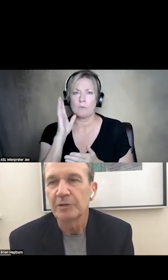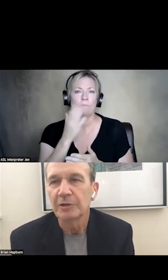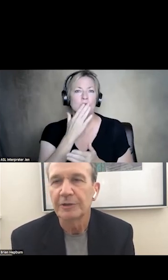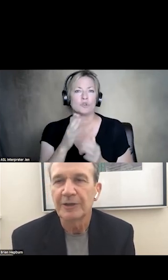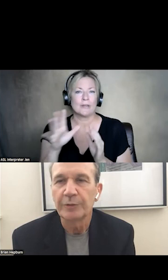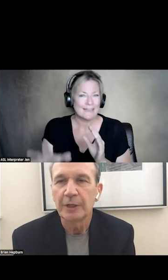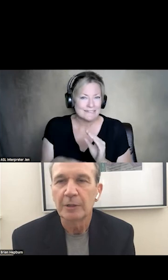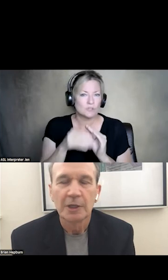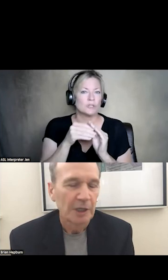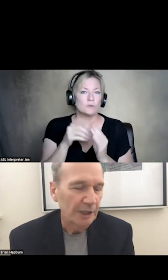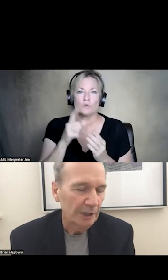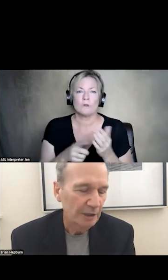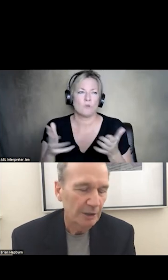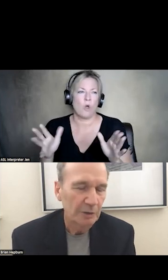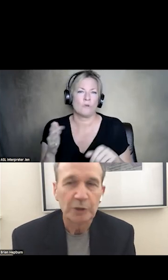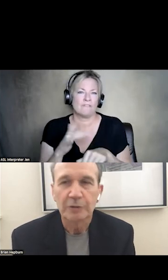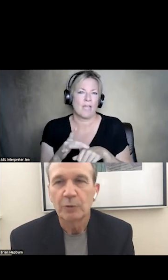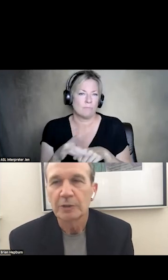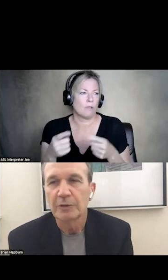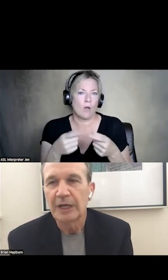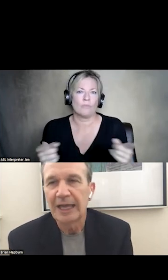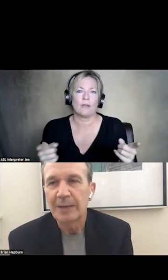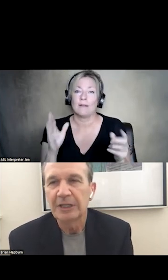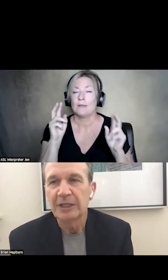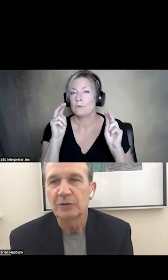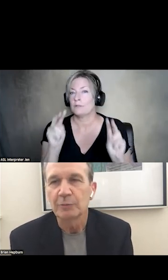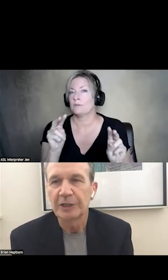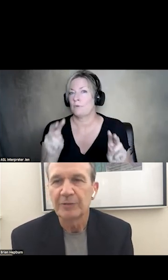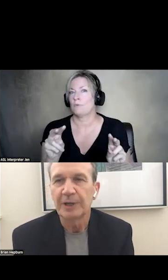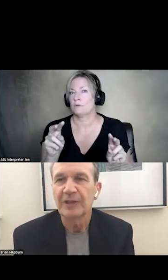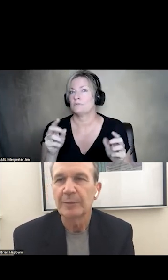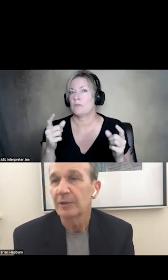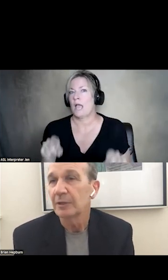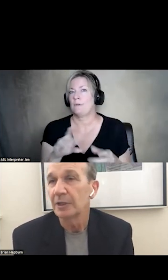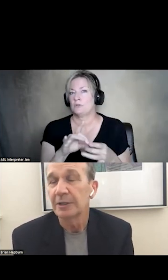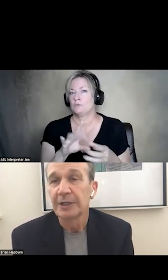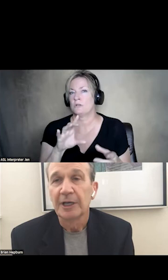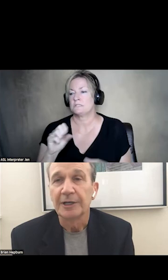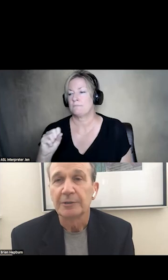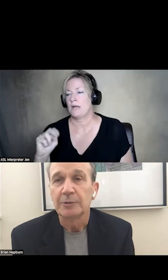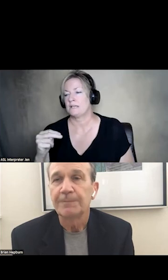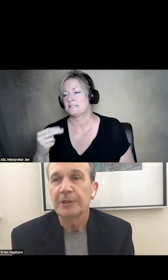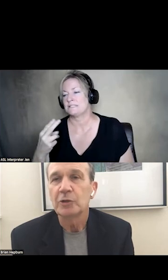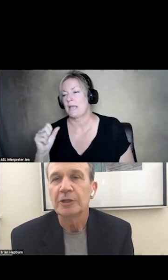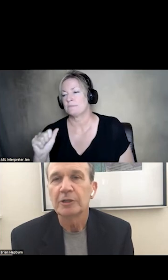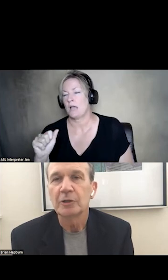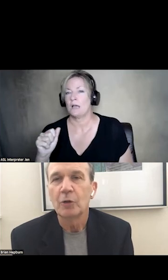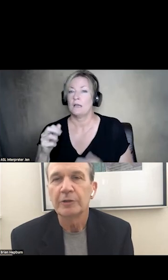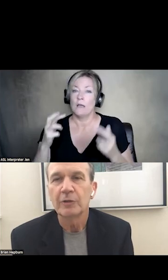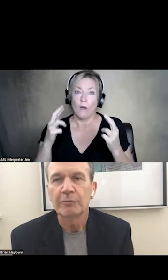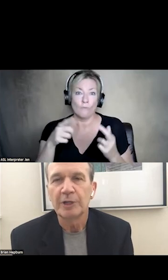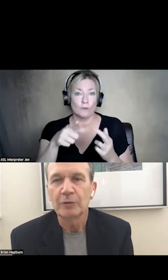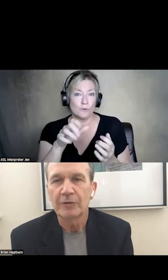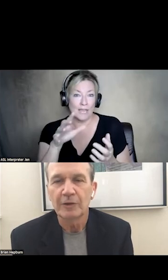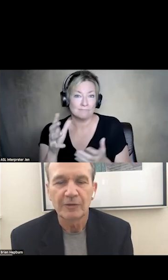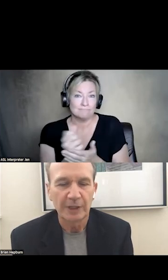to the material that's out there. And we look forward to that happening, to the release by SAMHSA. And hopefully you can all get a hold